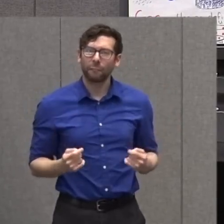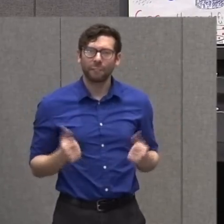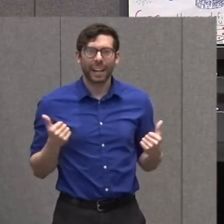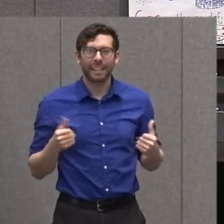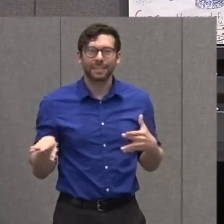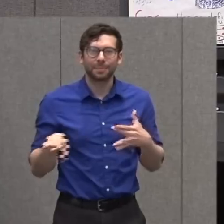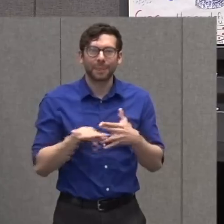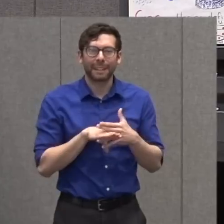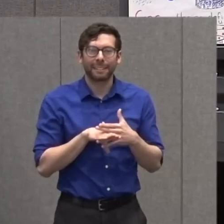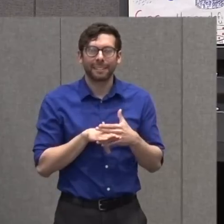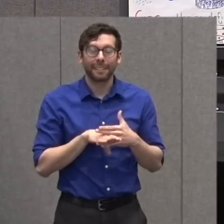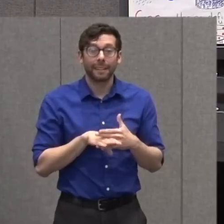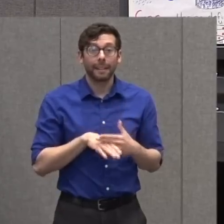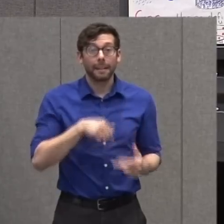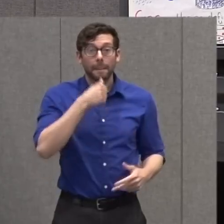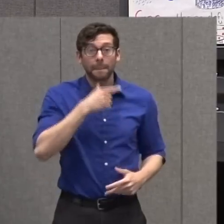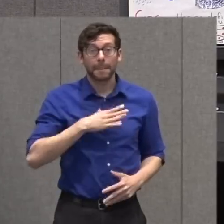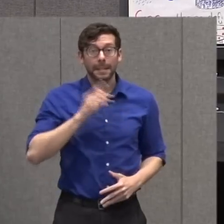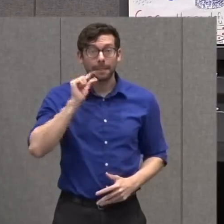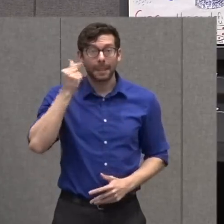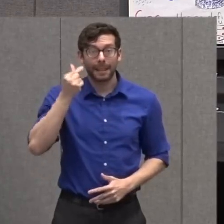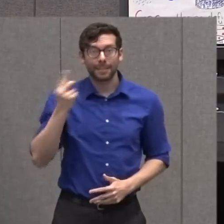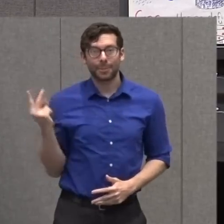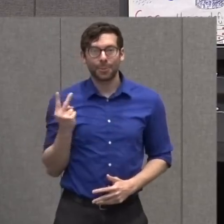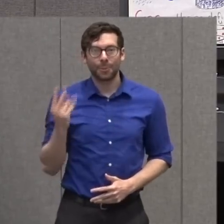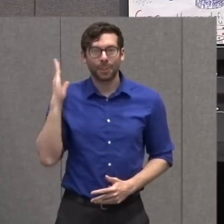and then Miss Mays and I will be back to do math.